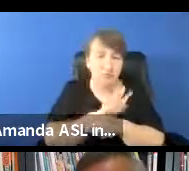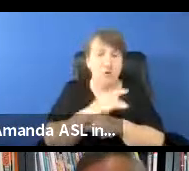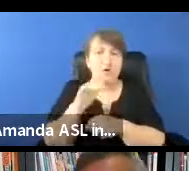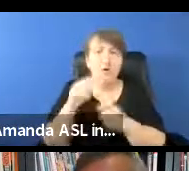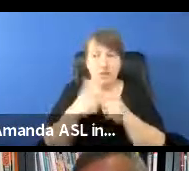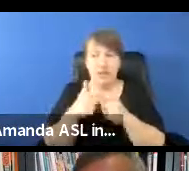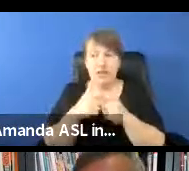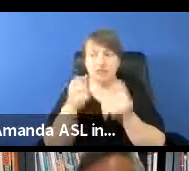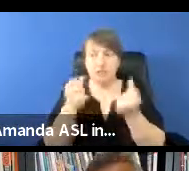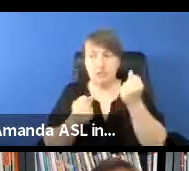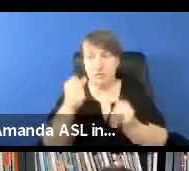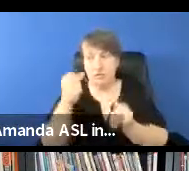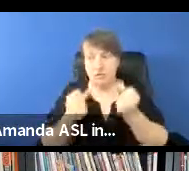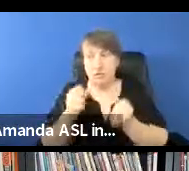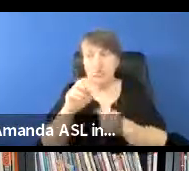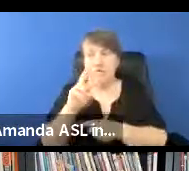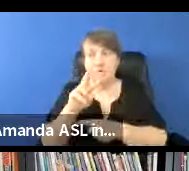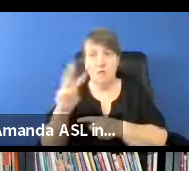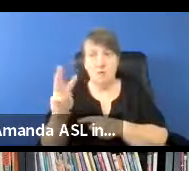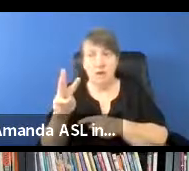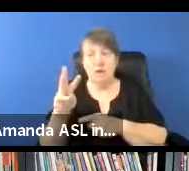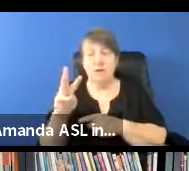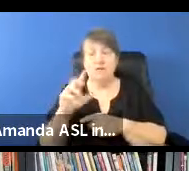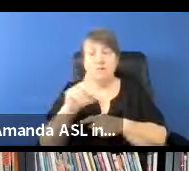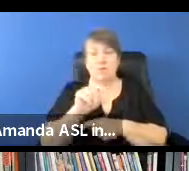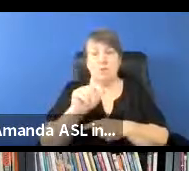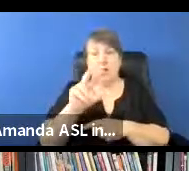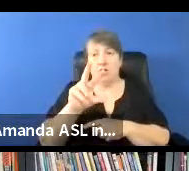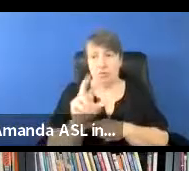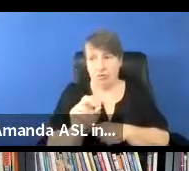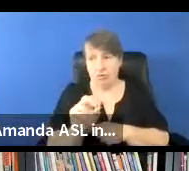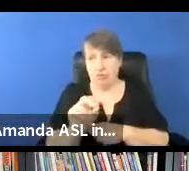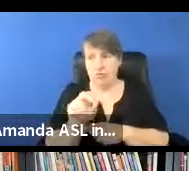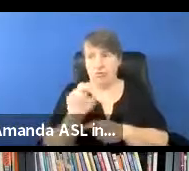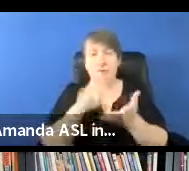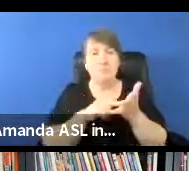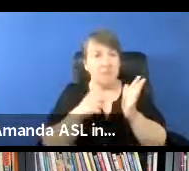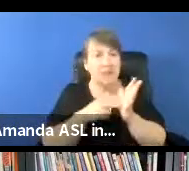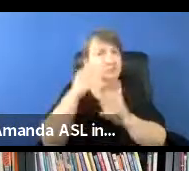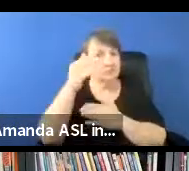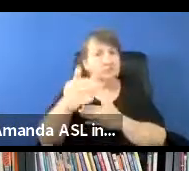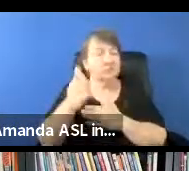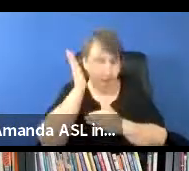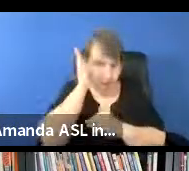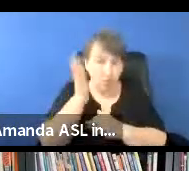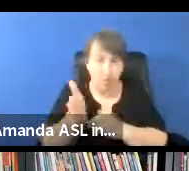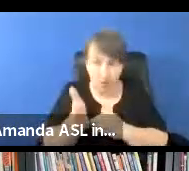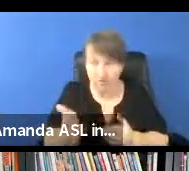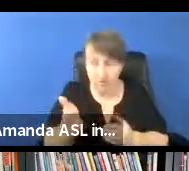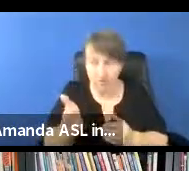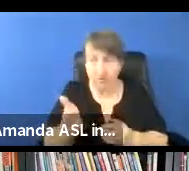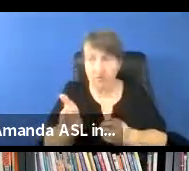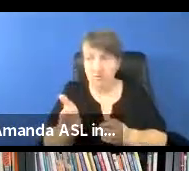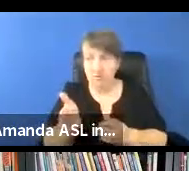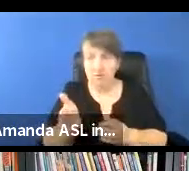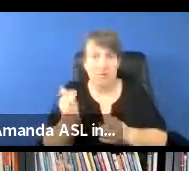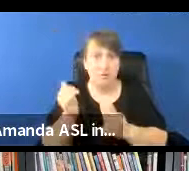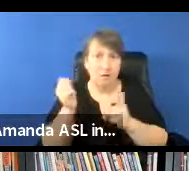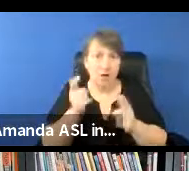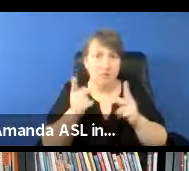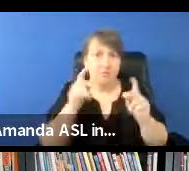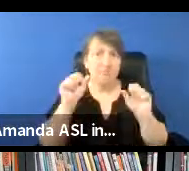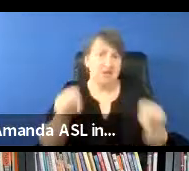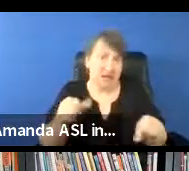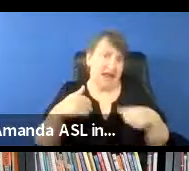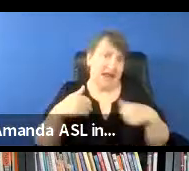electric cars. Volkswagen by 2030. So that says at some point it's going to be to where everybody can have